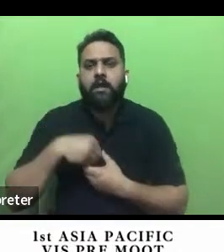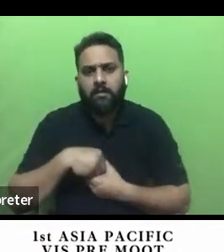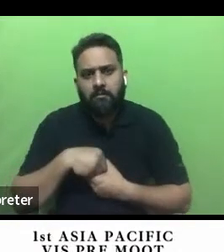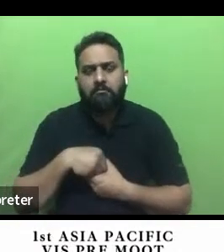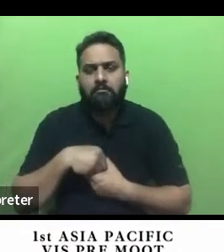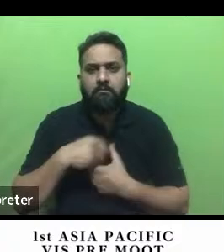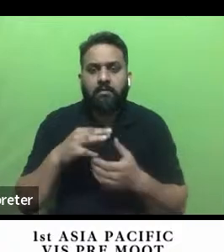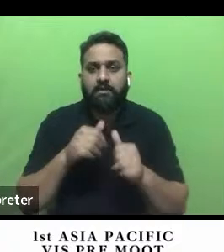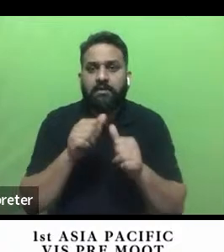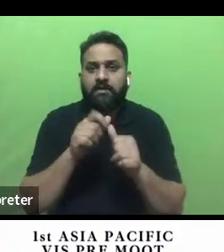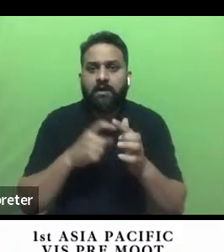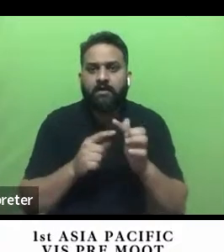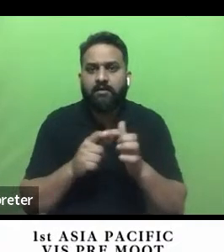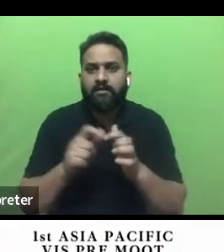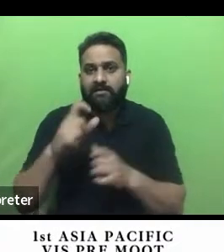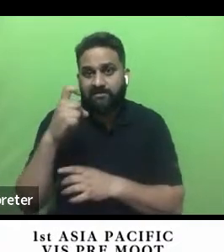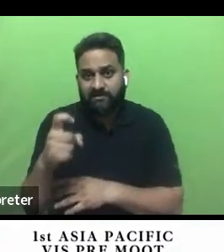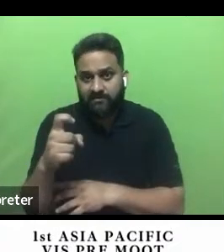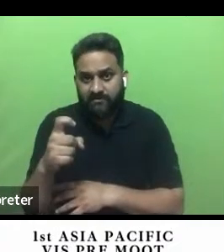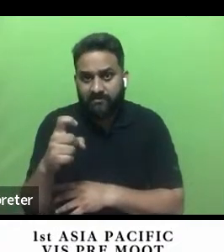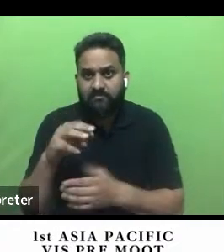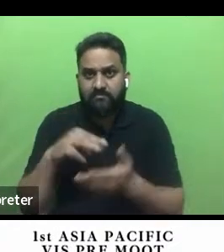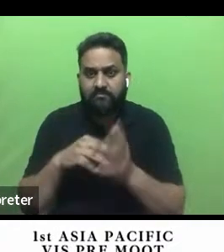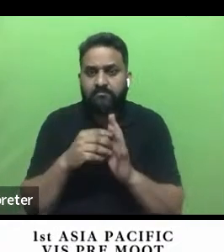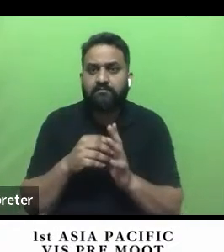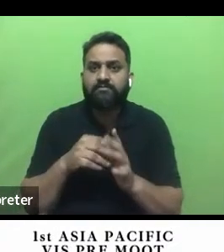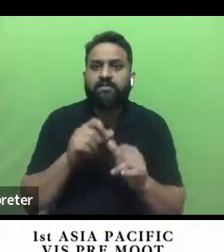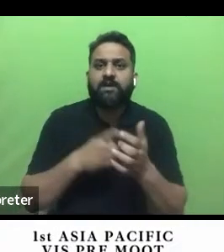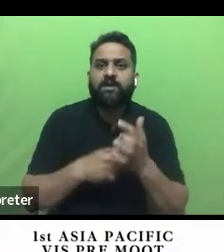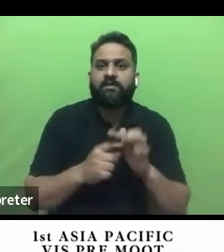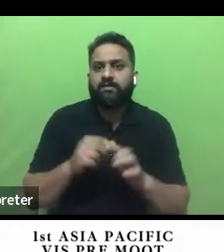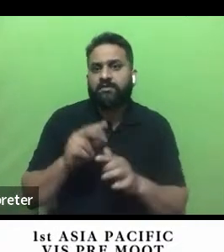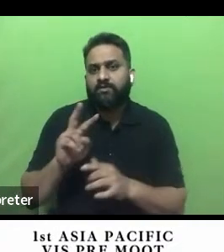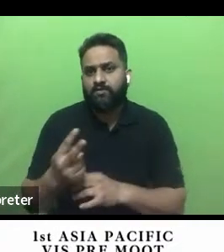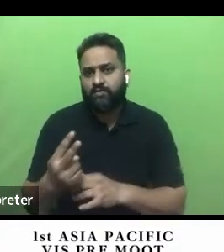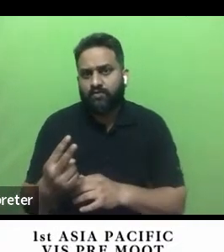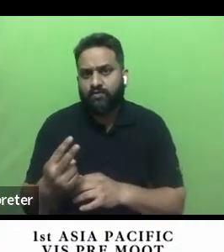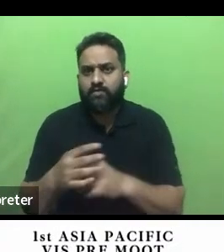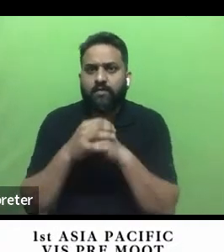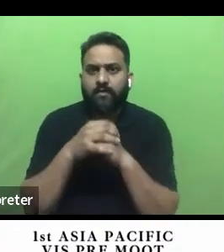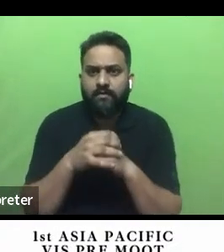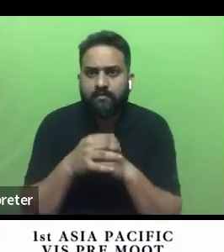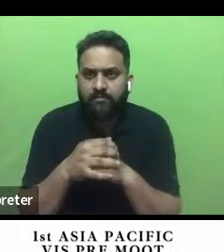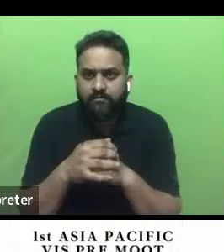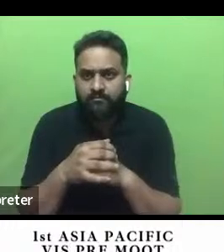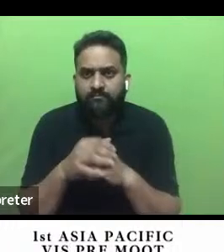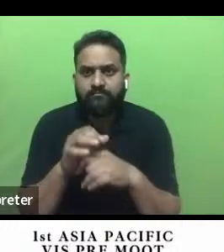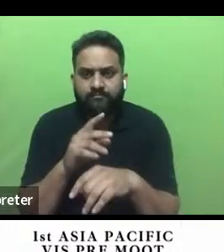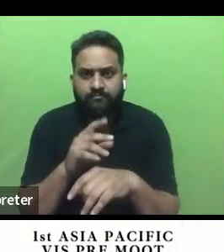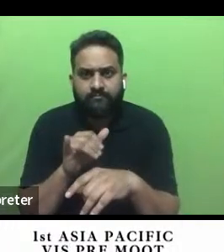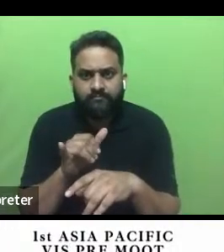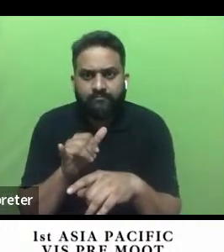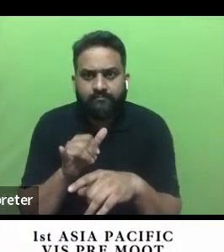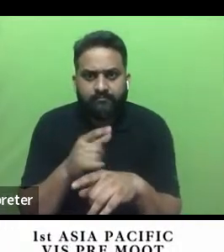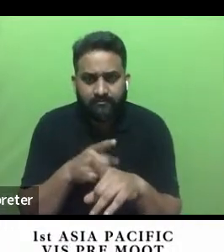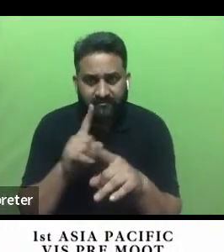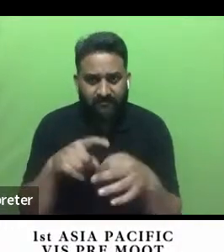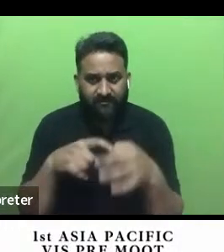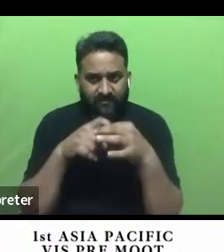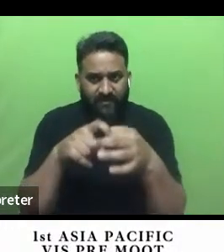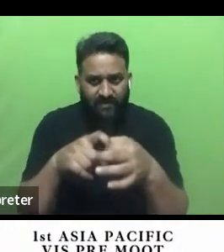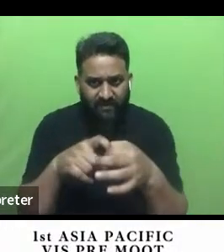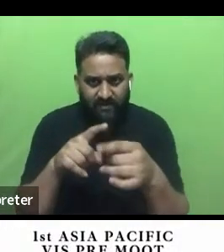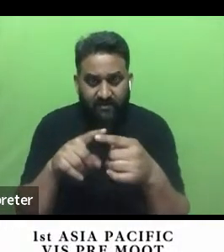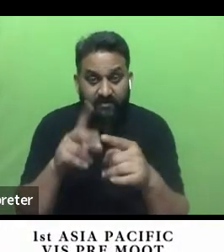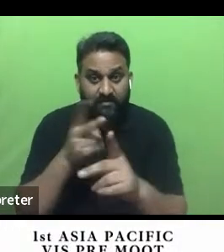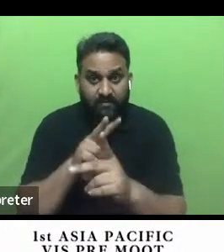7 and Mediterranean adopted Article 2. Yes, and so that was the first question is, which of these are